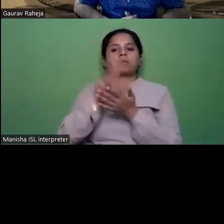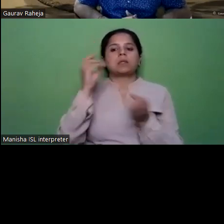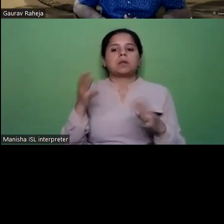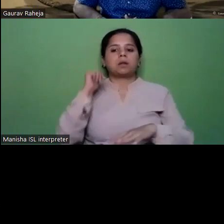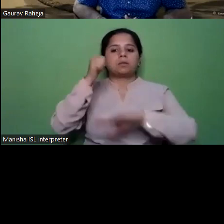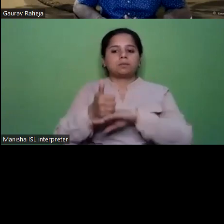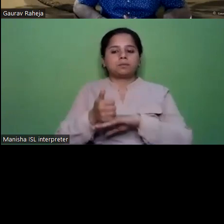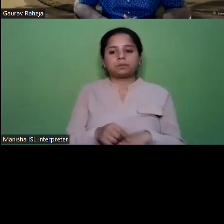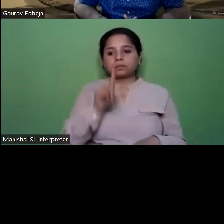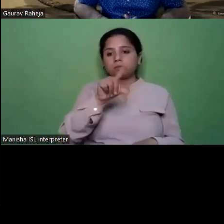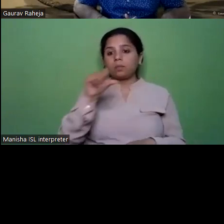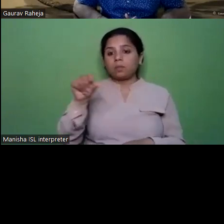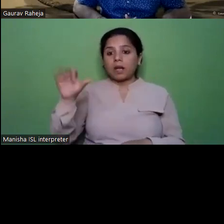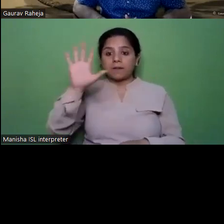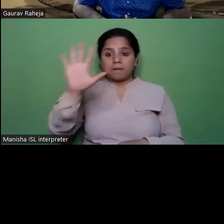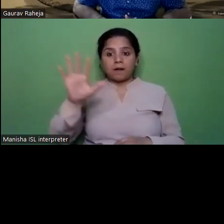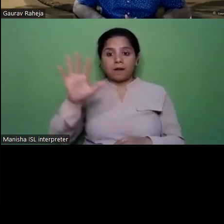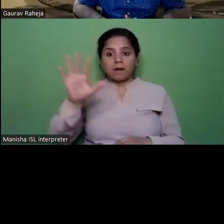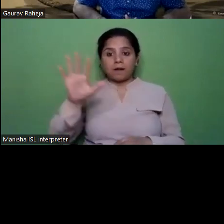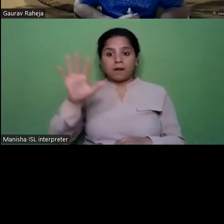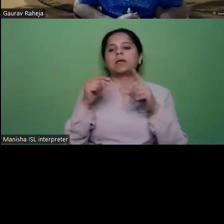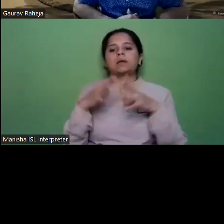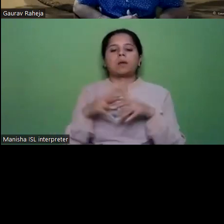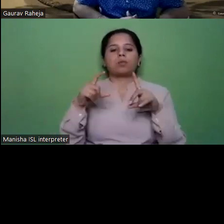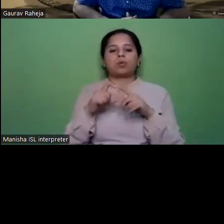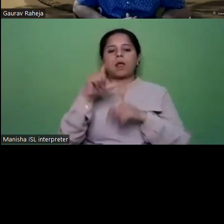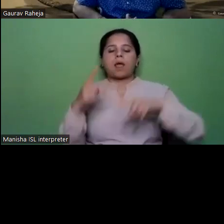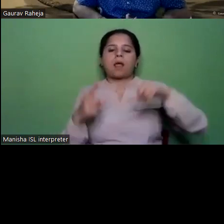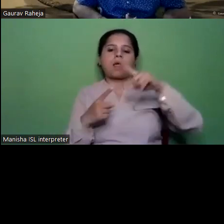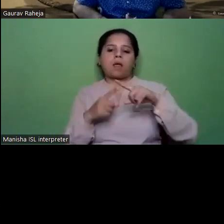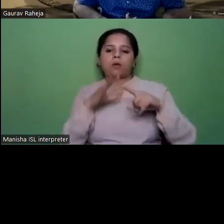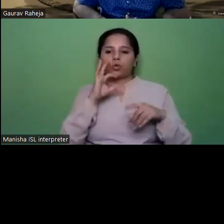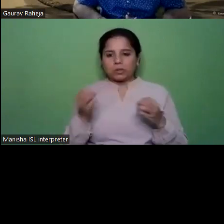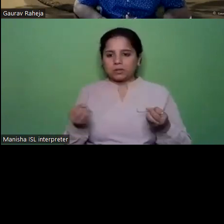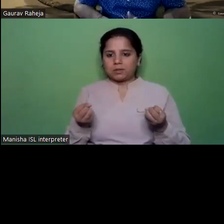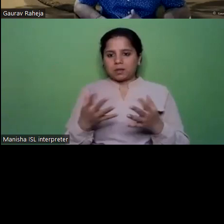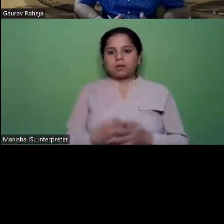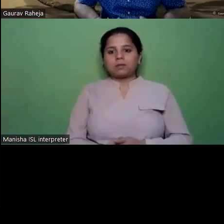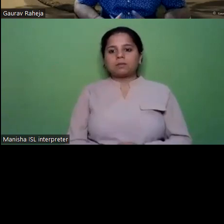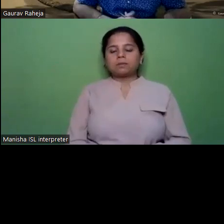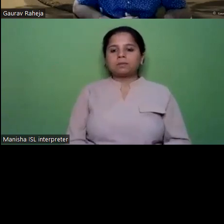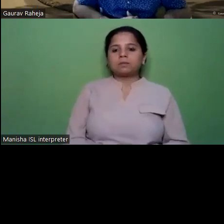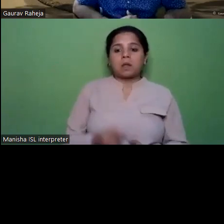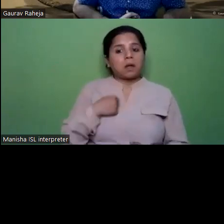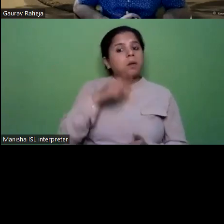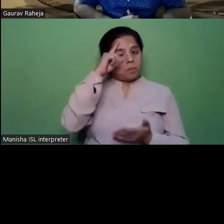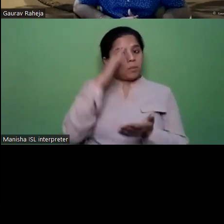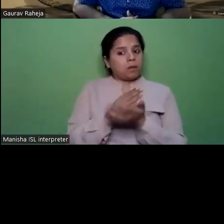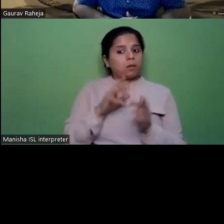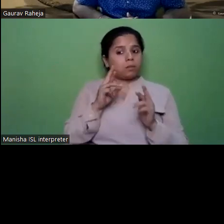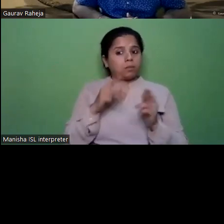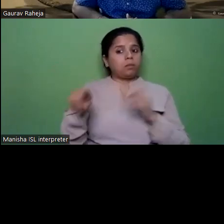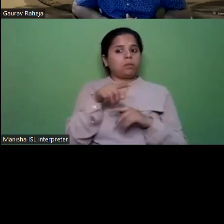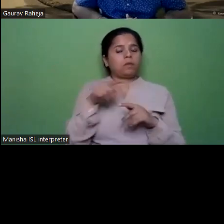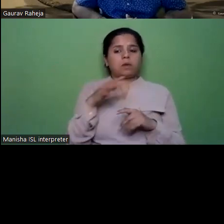in 1995, the Persons with Disabilities Act came into existence, right? I believe the very fact